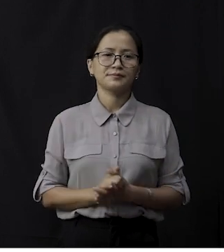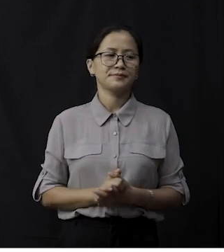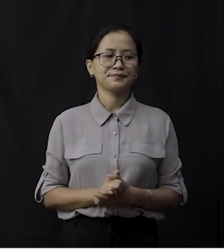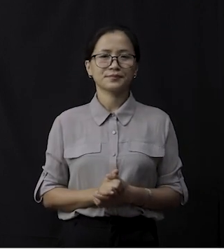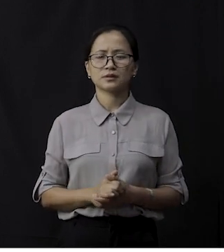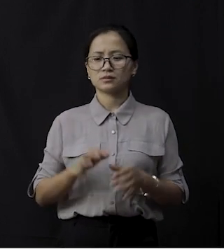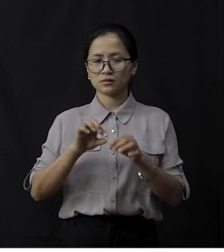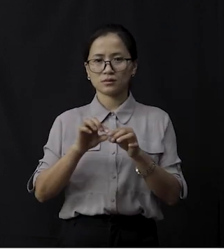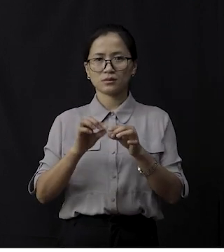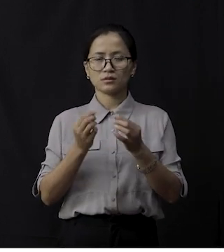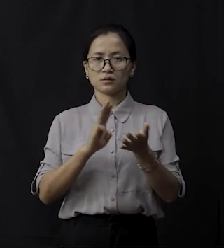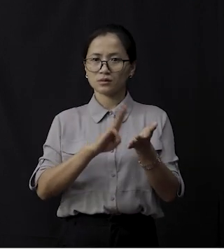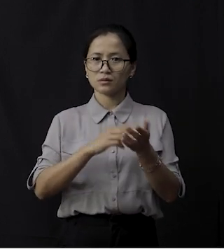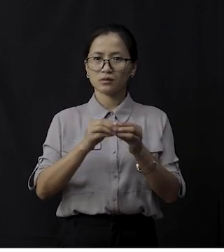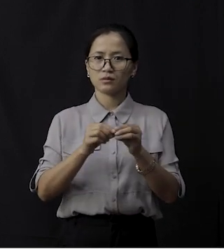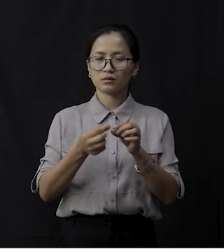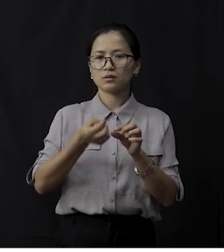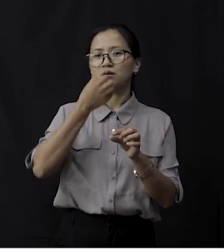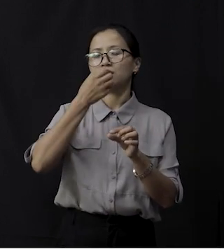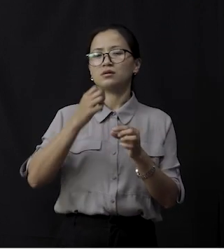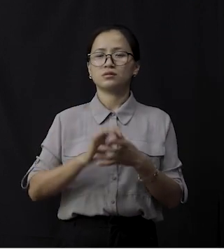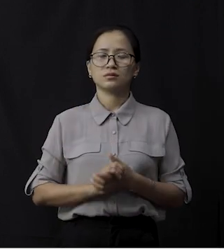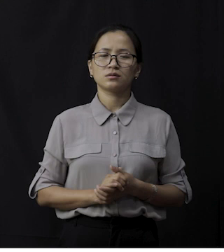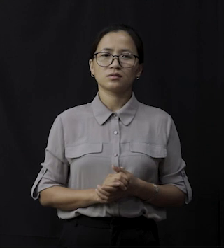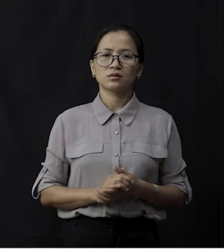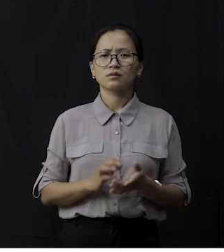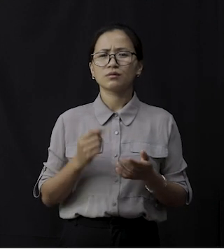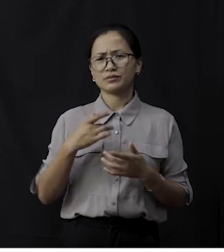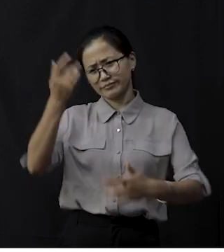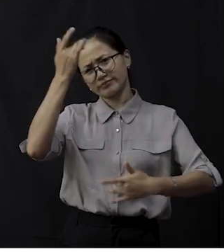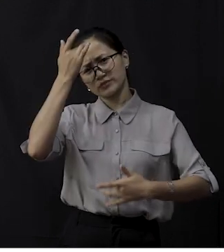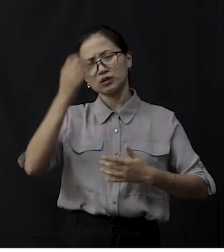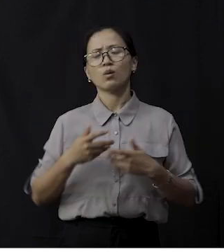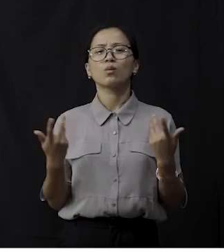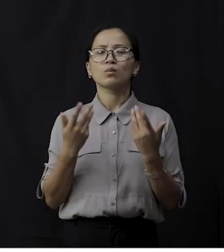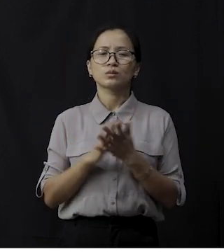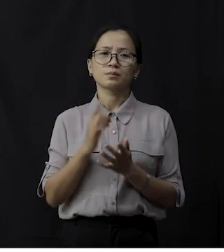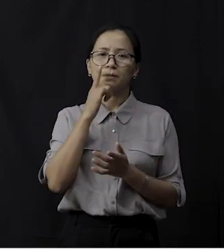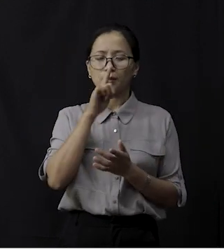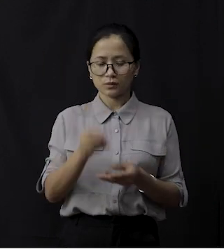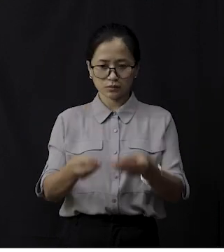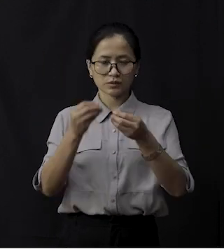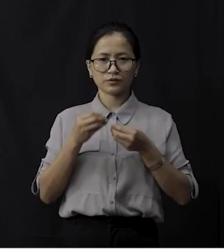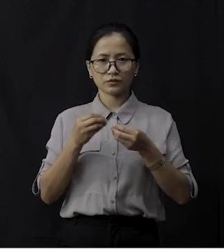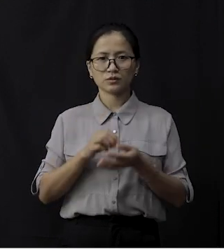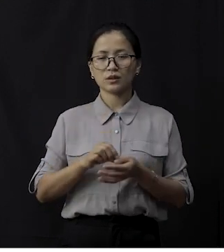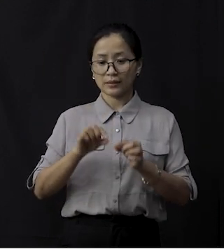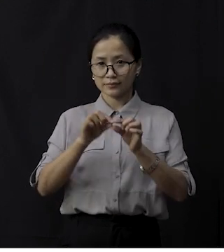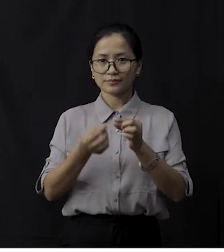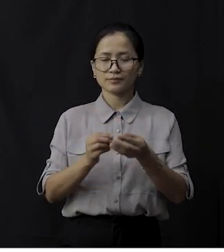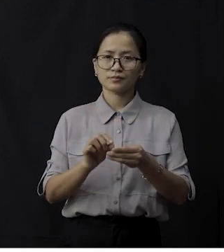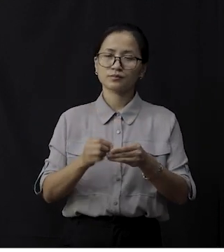These are medicines. They look like medicines, right? When you get sick, your mommy will give you the tablets, the capsules. When you go to the doctor, they will tell